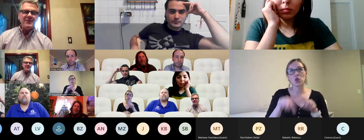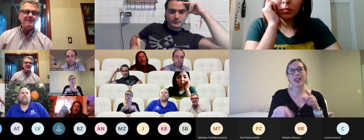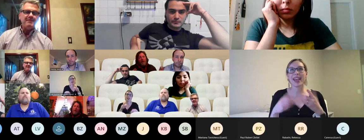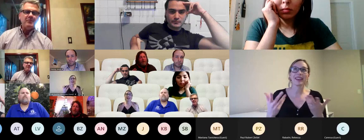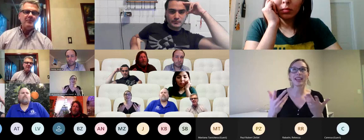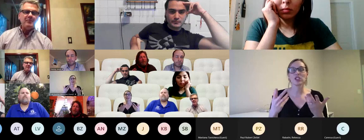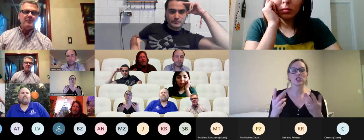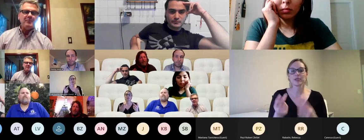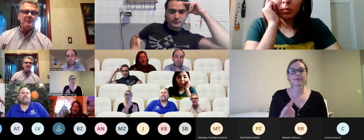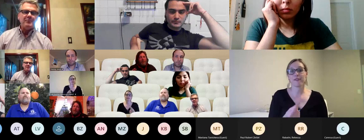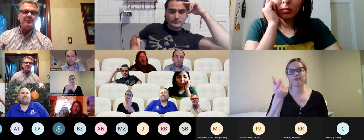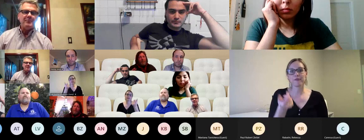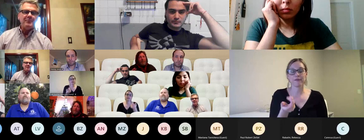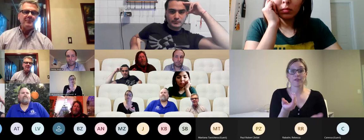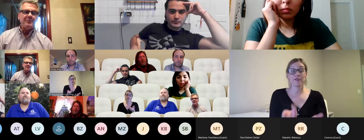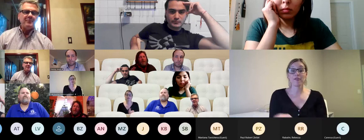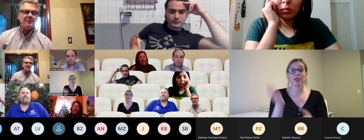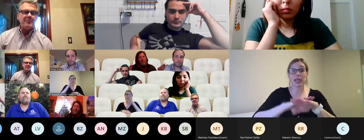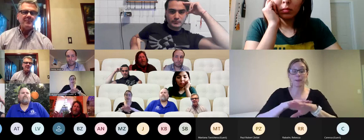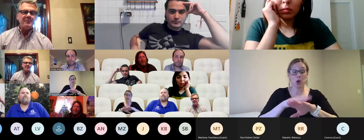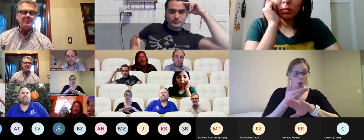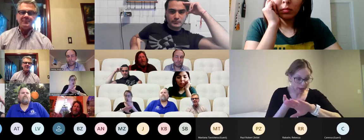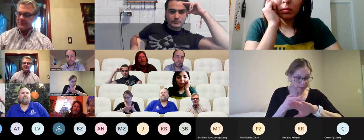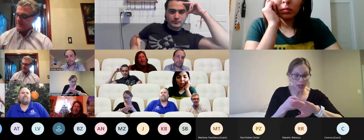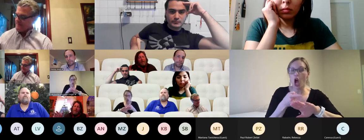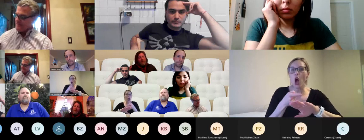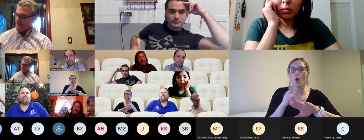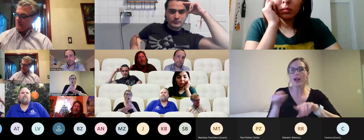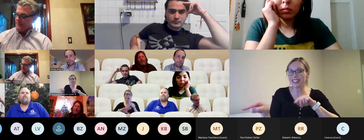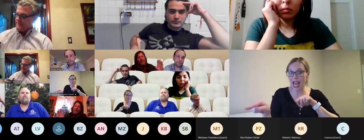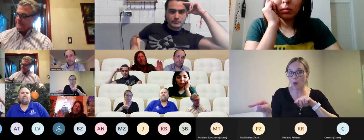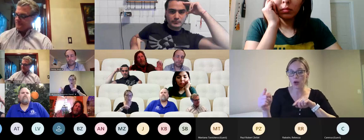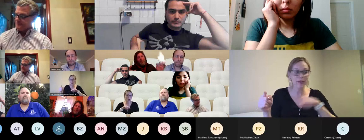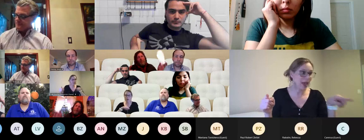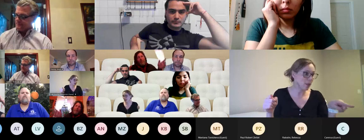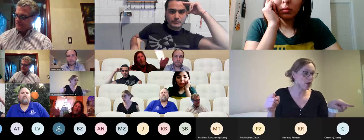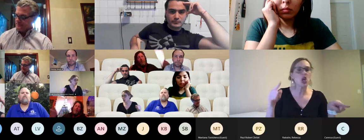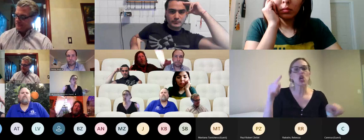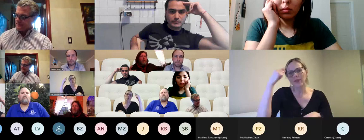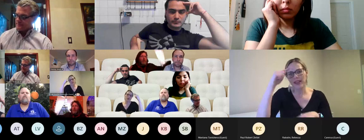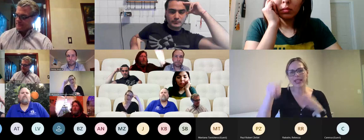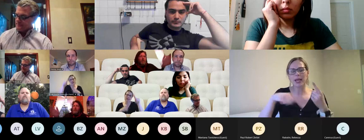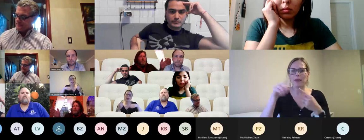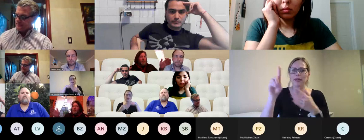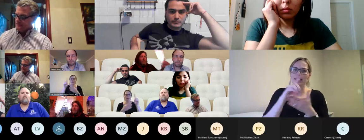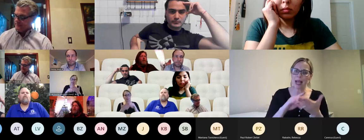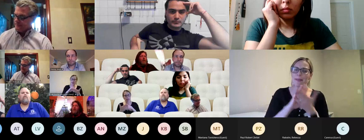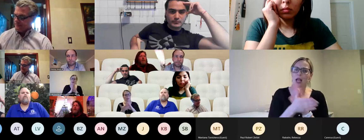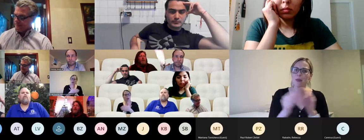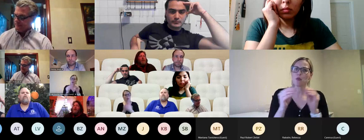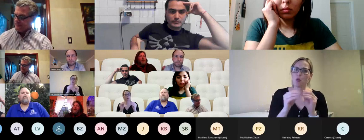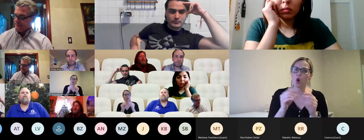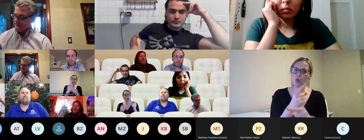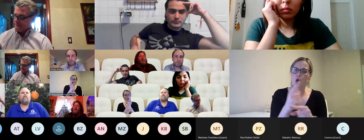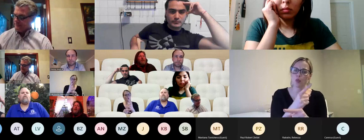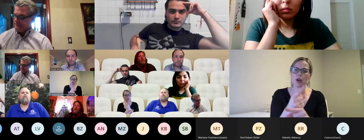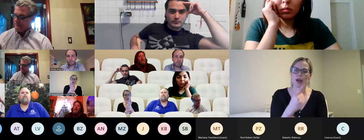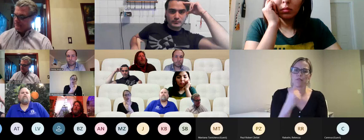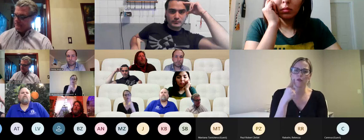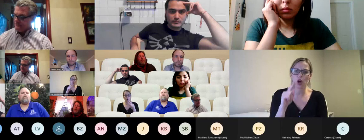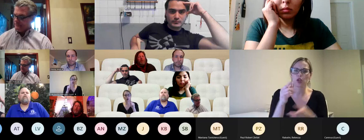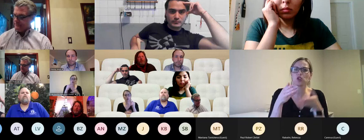flip the coin on it completely. You might have to think about the design being more appropriate for the